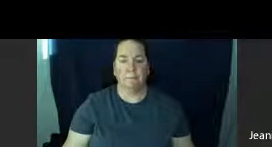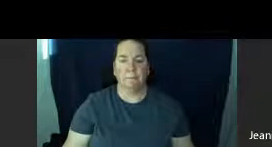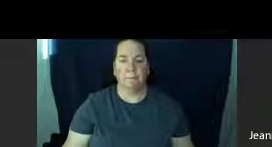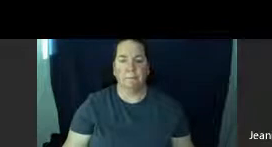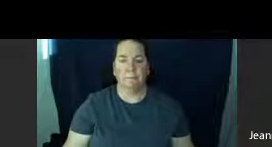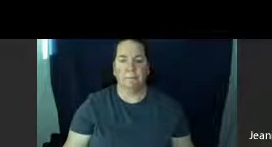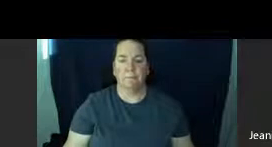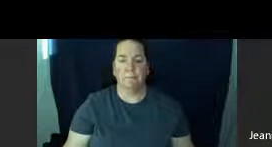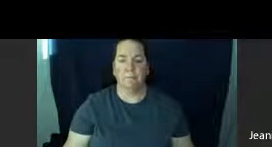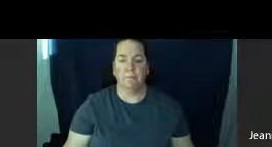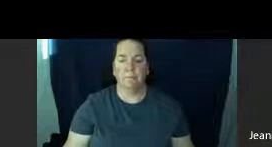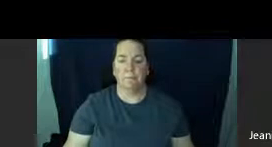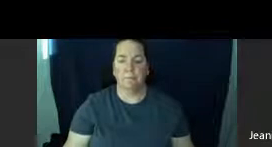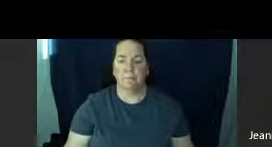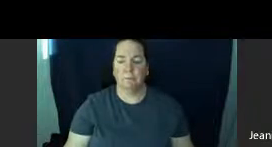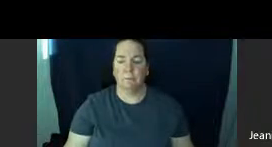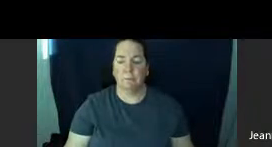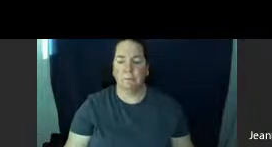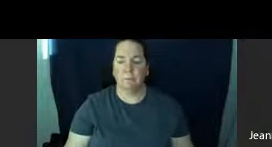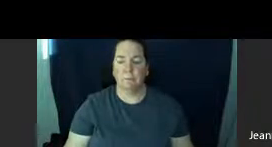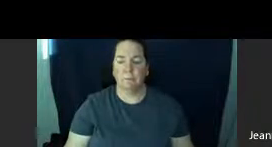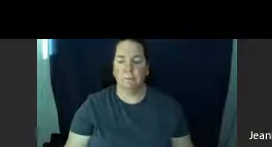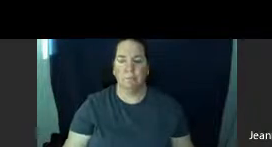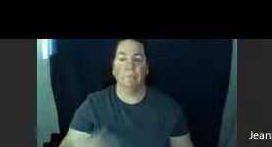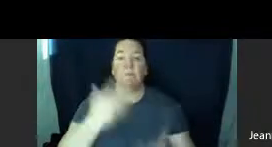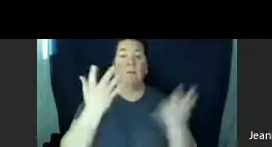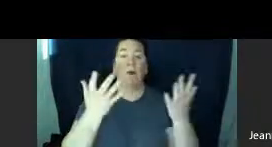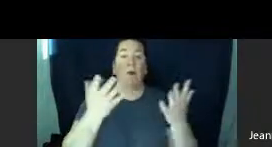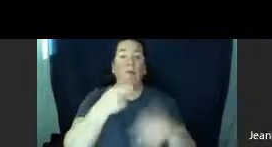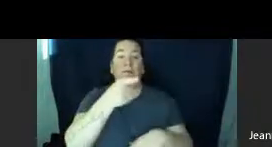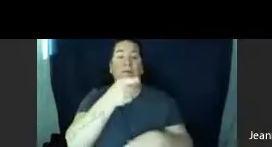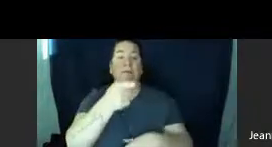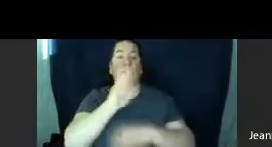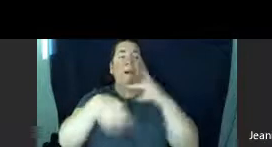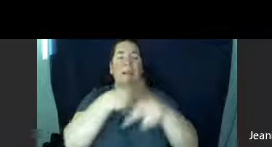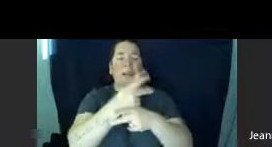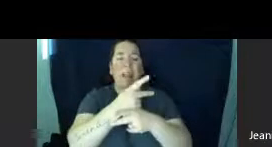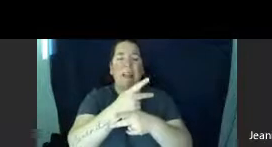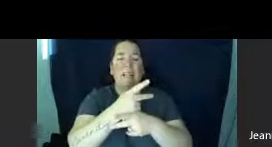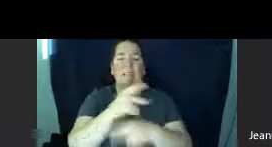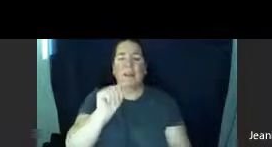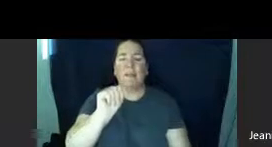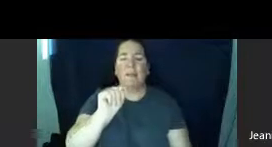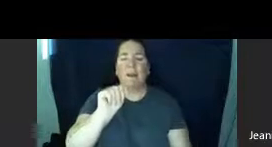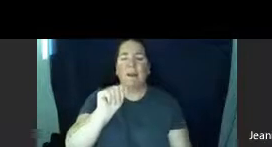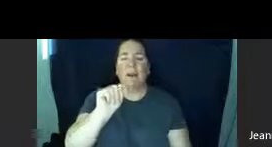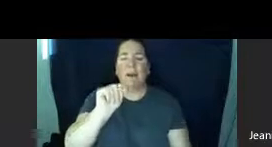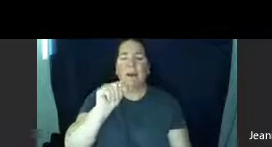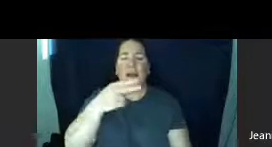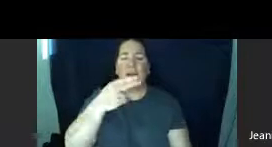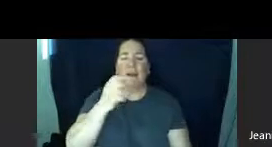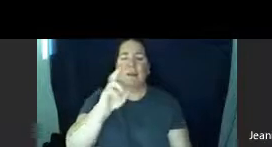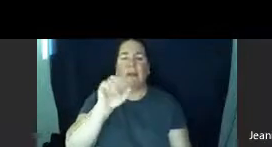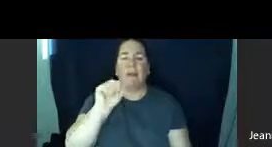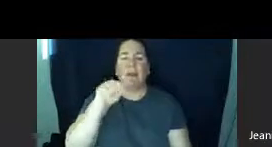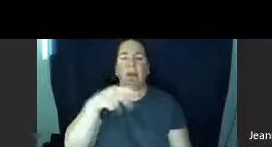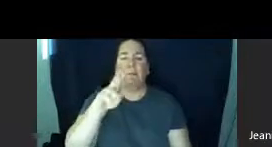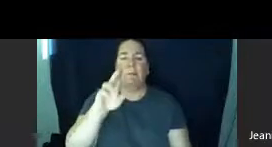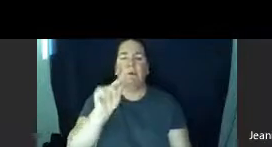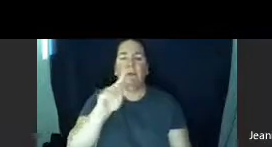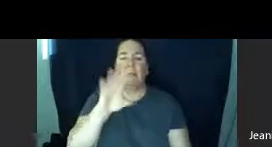So what types of COVID-19 therapeutics are available right now? You can see I highlighted in red